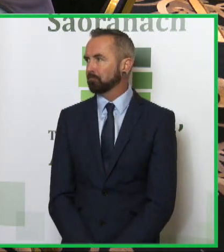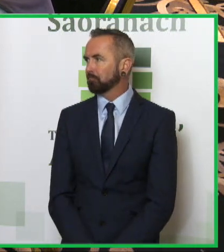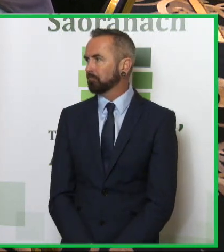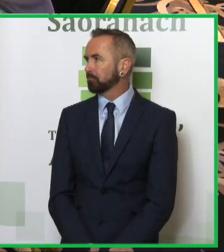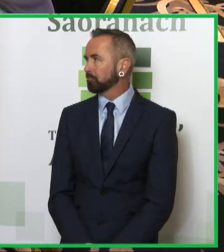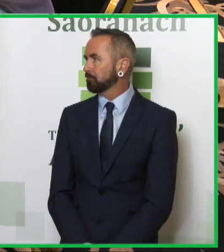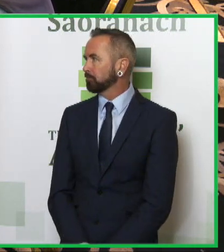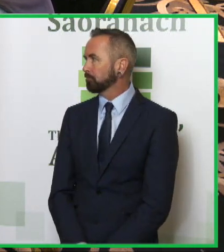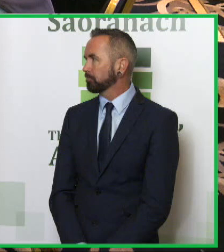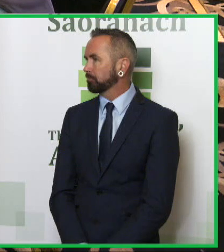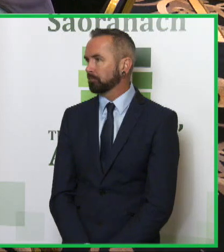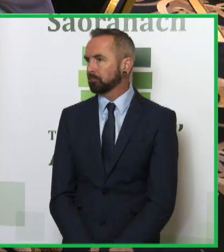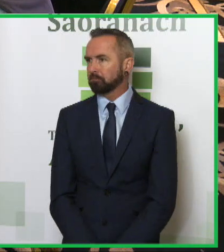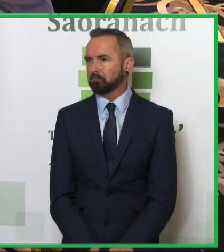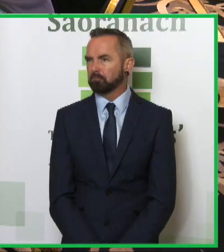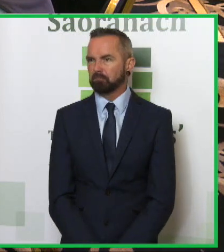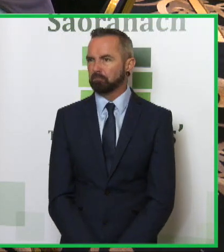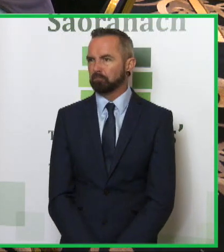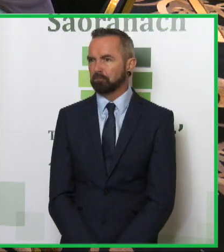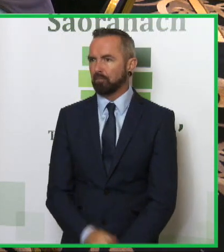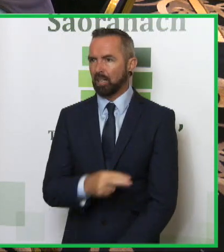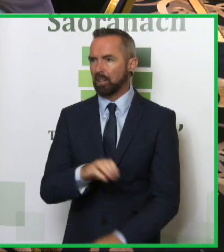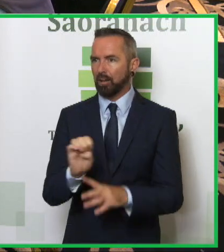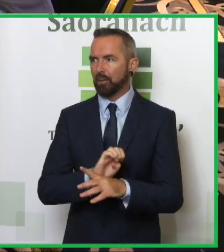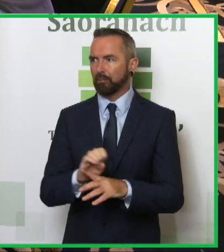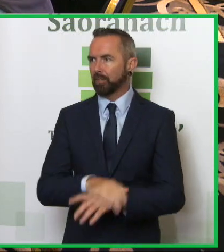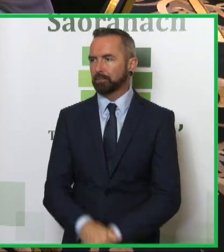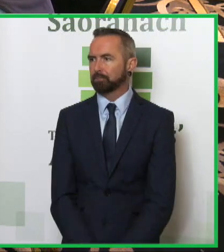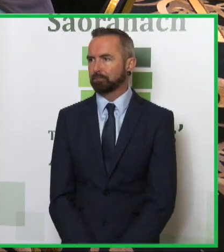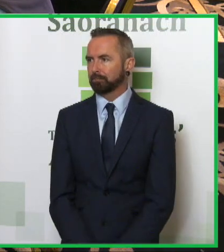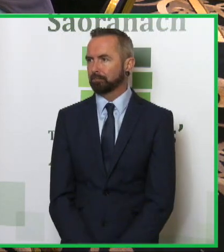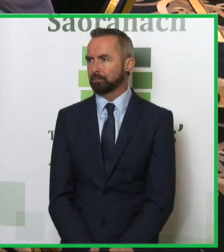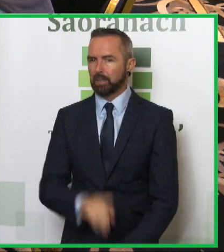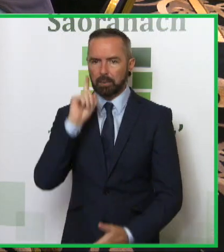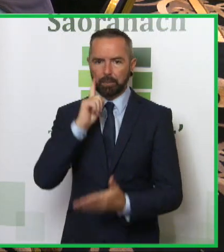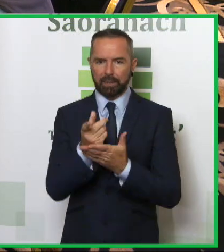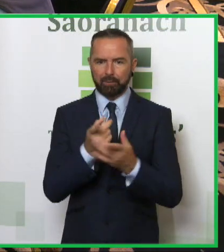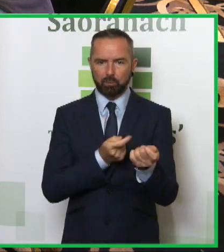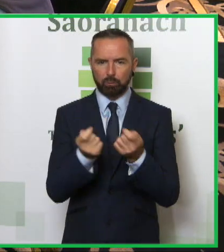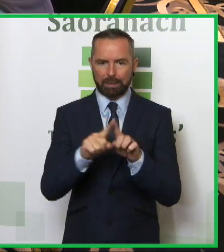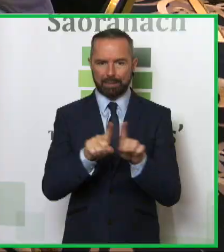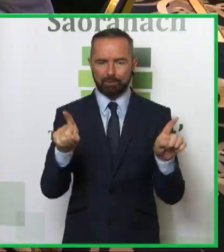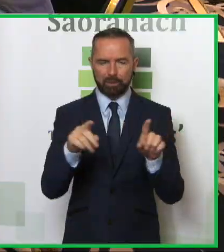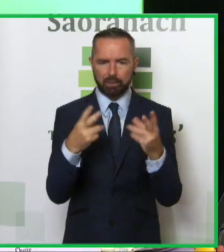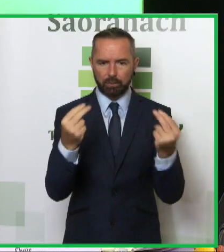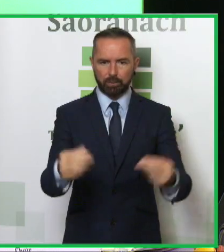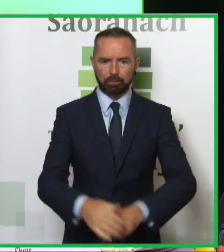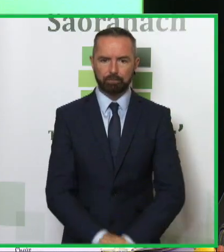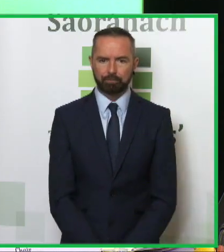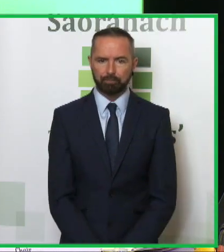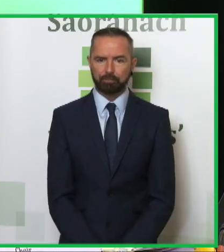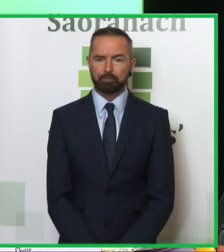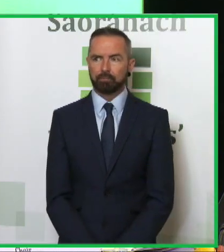sufficient. It's not a sufficient number in the room believe to treating that separately, differently. It's